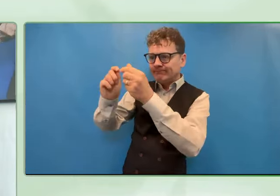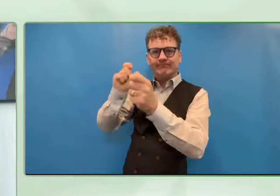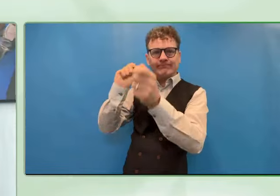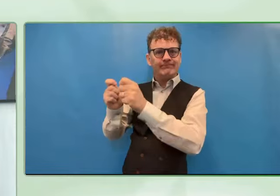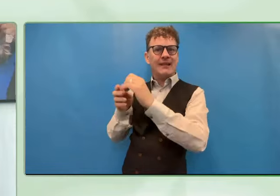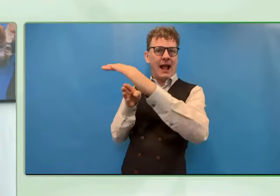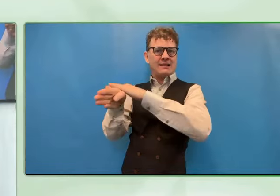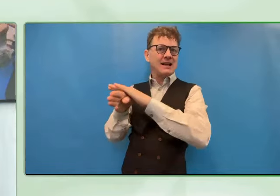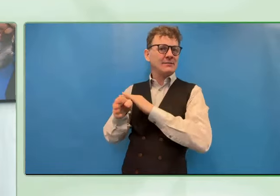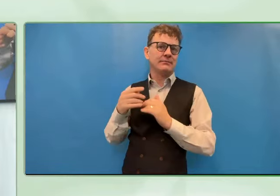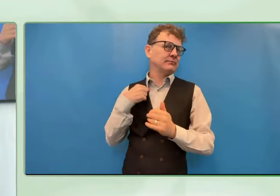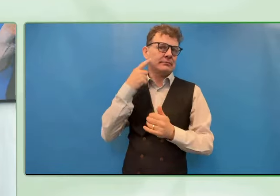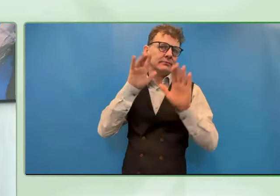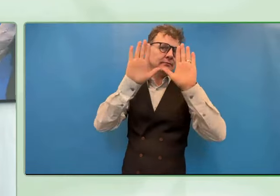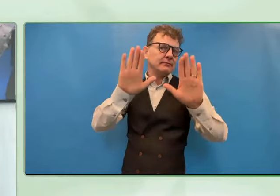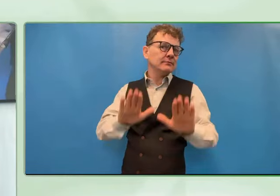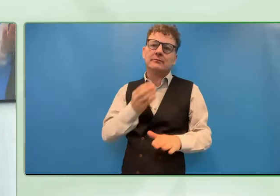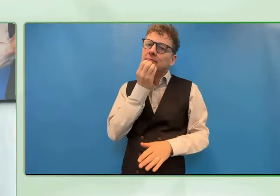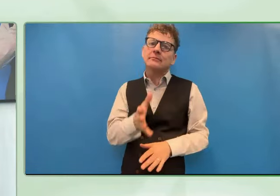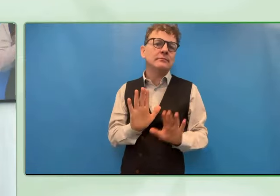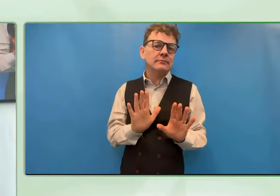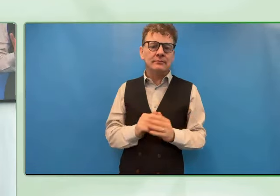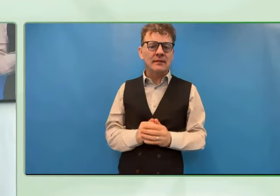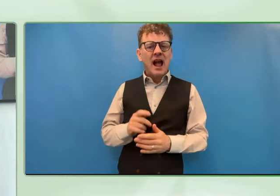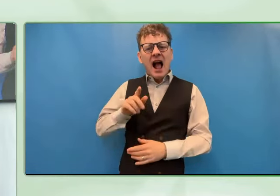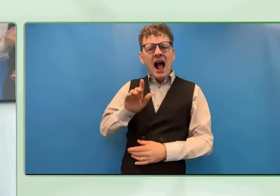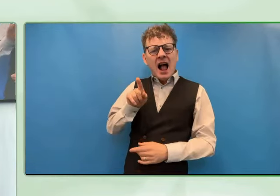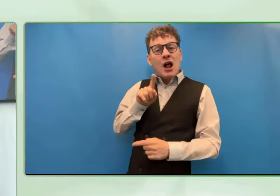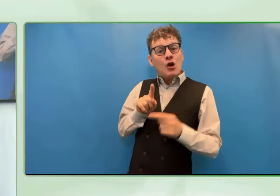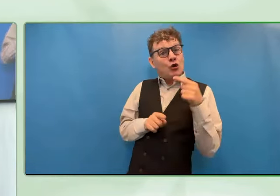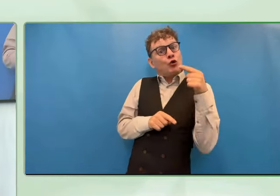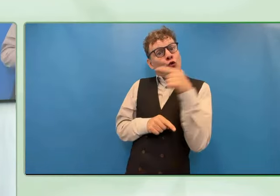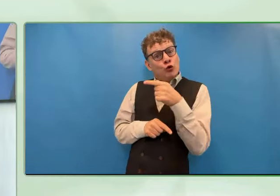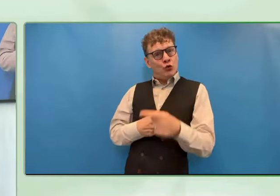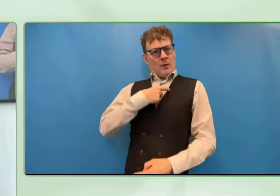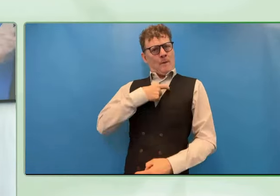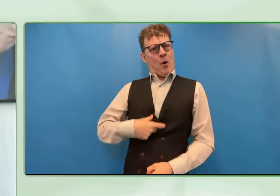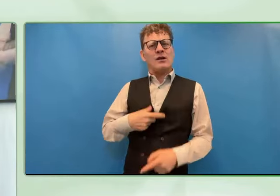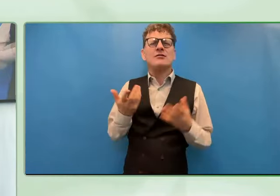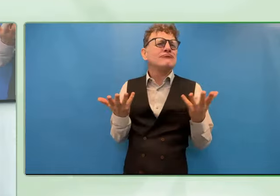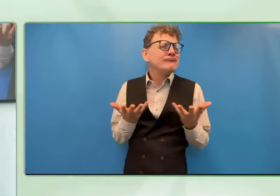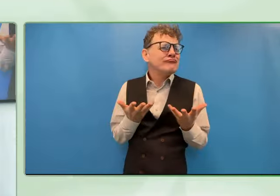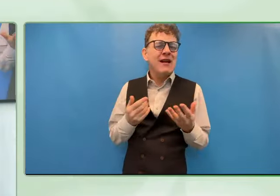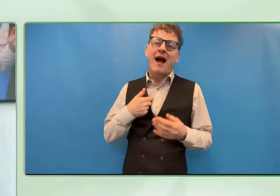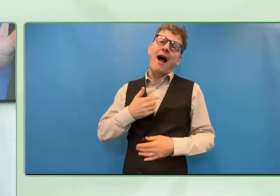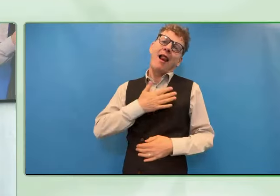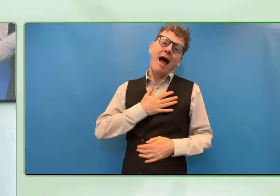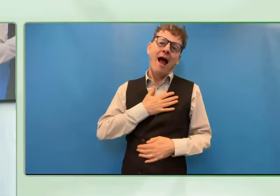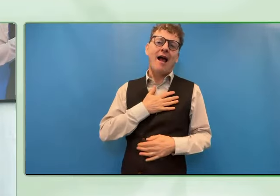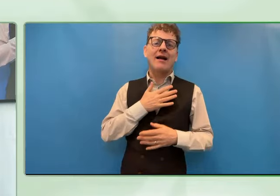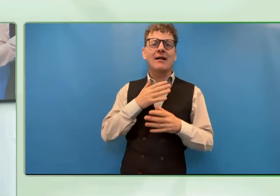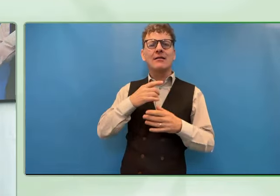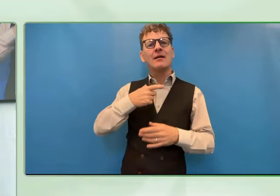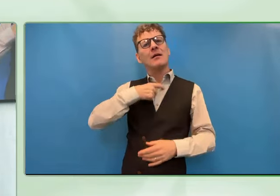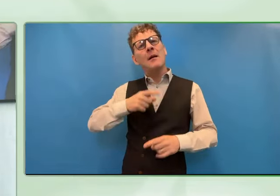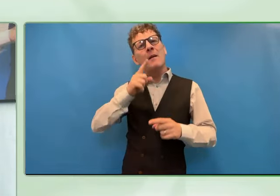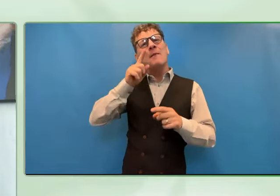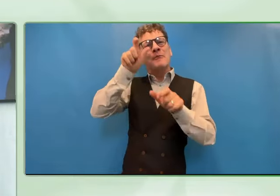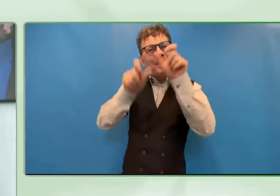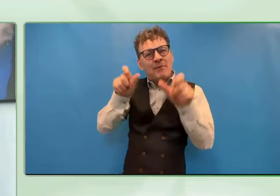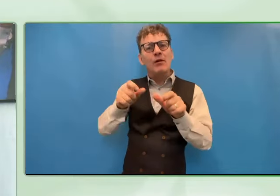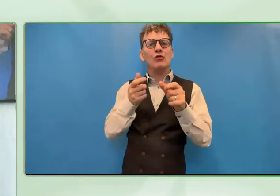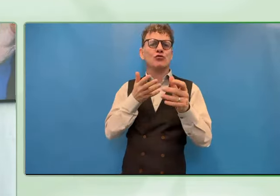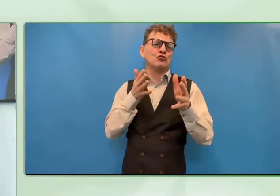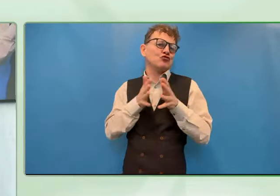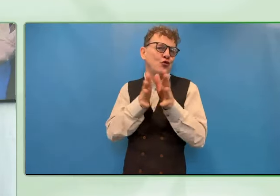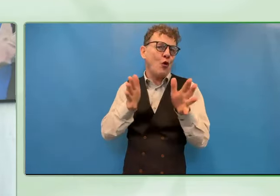super, super cool. So I want to hear a little bit more about you though, because I love a good origin story, and I love like seeing a hero kind of